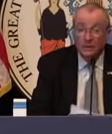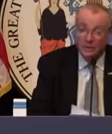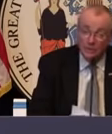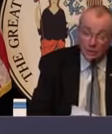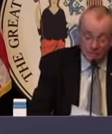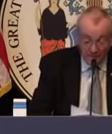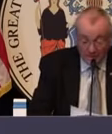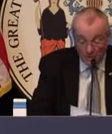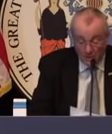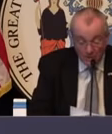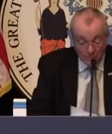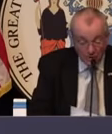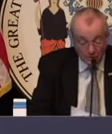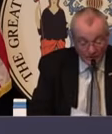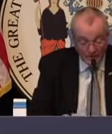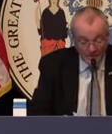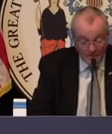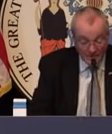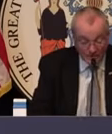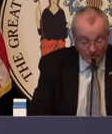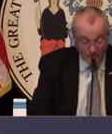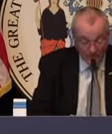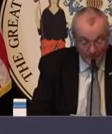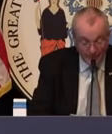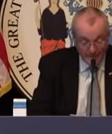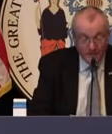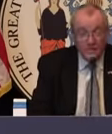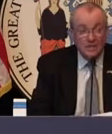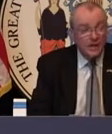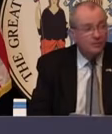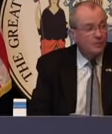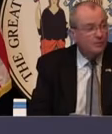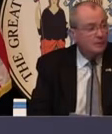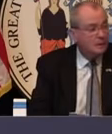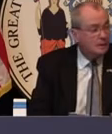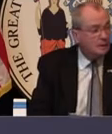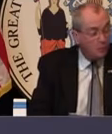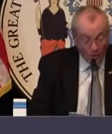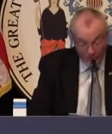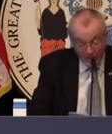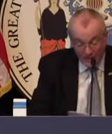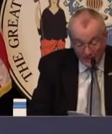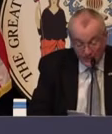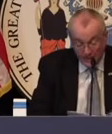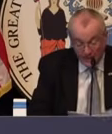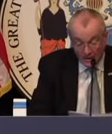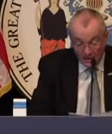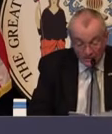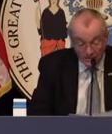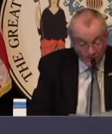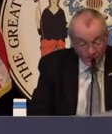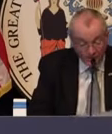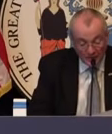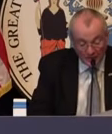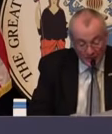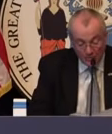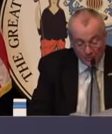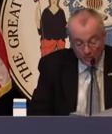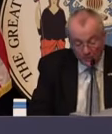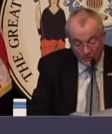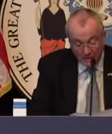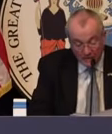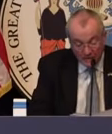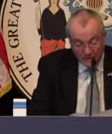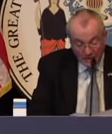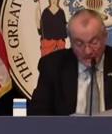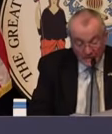timetables until we meet our benchmarks on key factors. These concepts work together, and in our hospitals we've seen the numbers